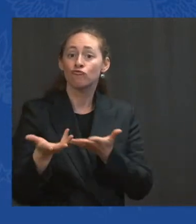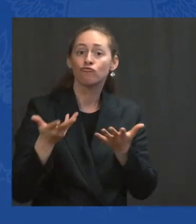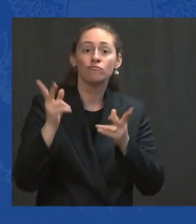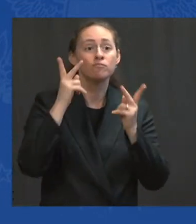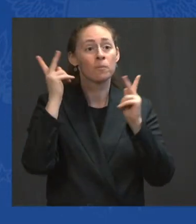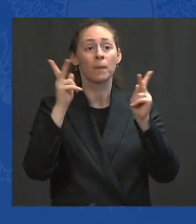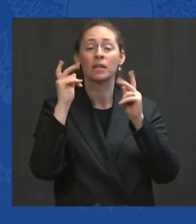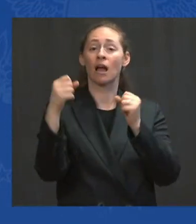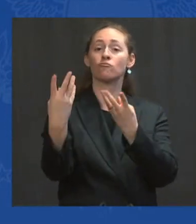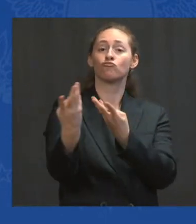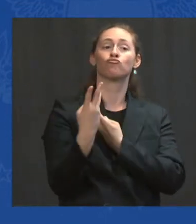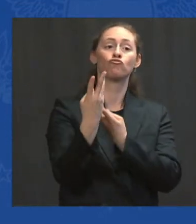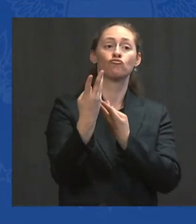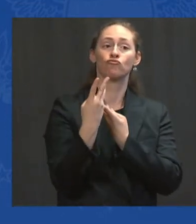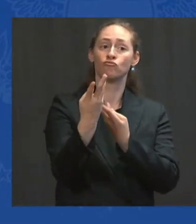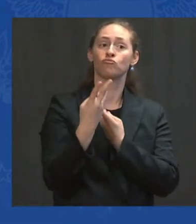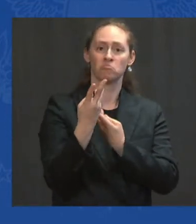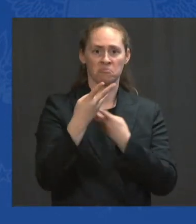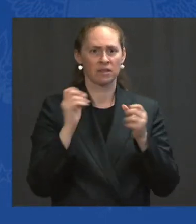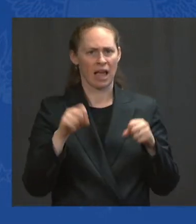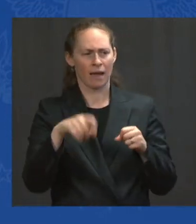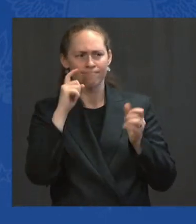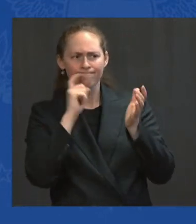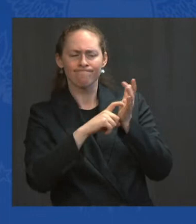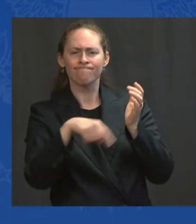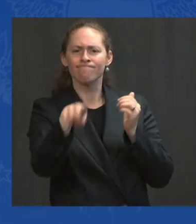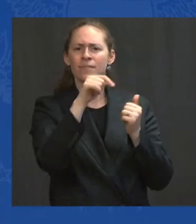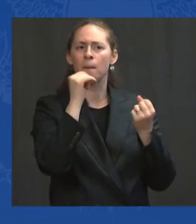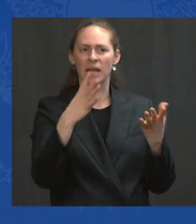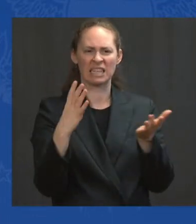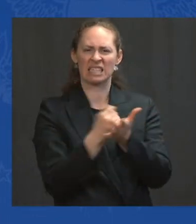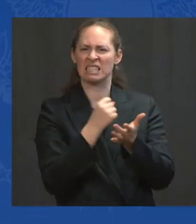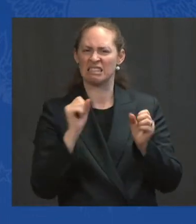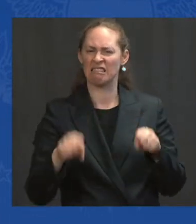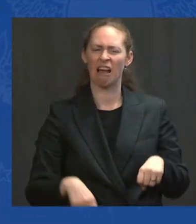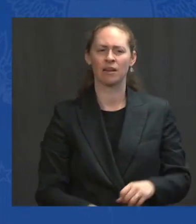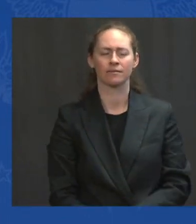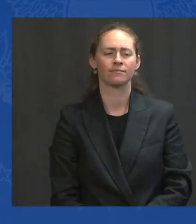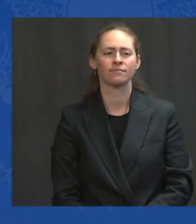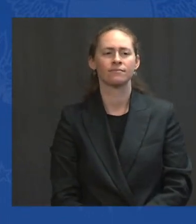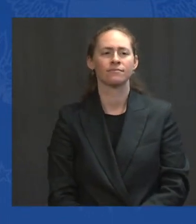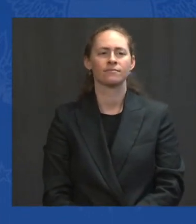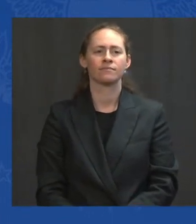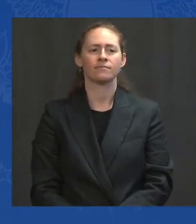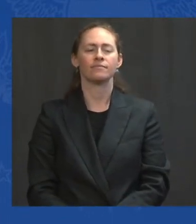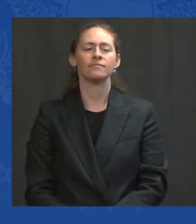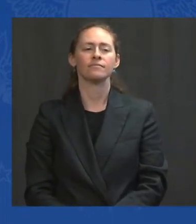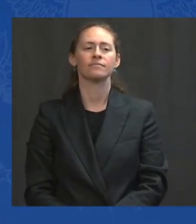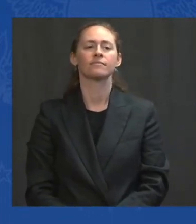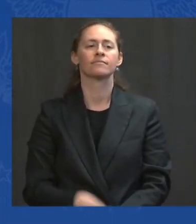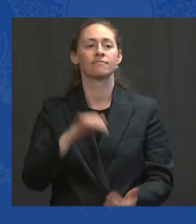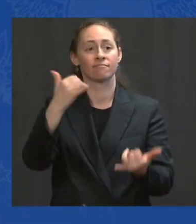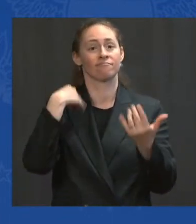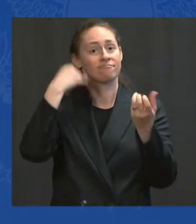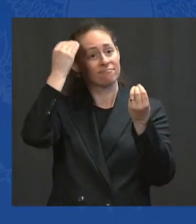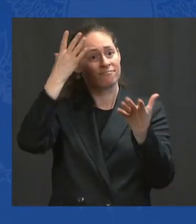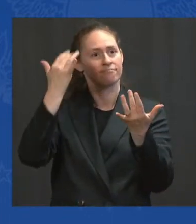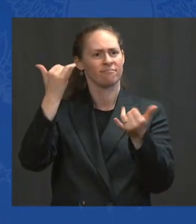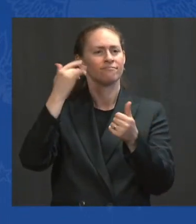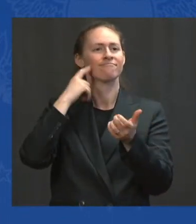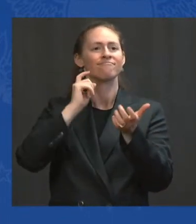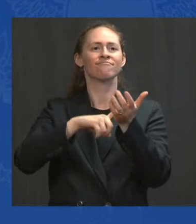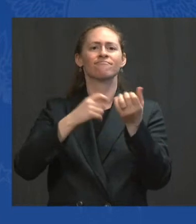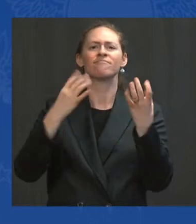lower. And today, we're pleased to announce that 4 of the nation's largest child care providers, that's